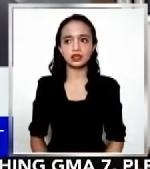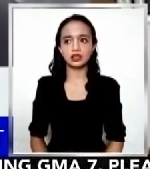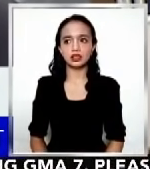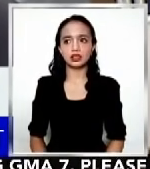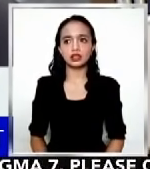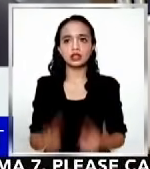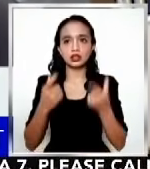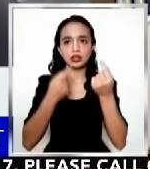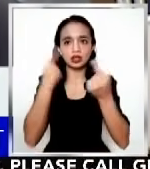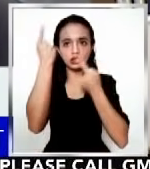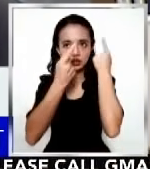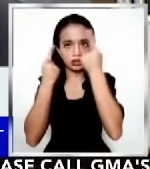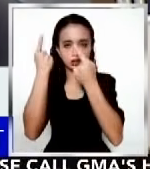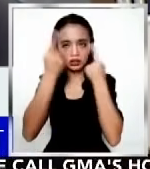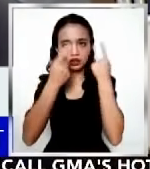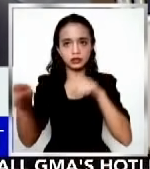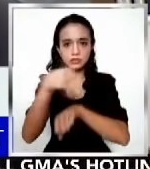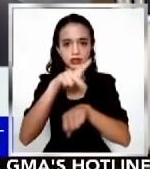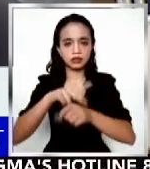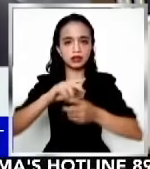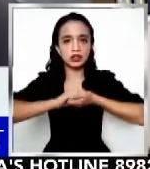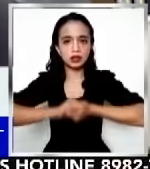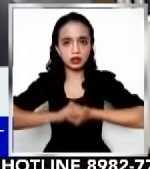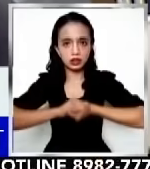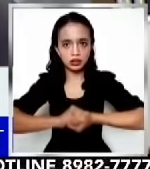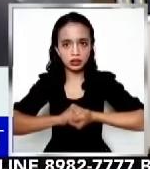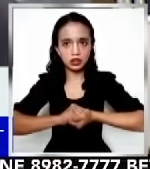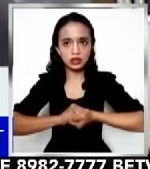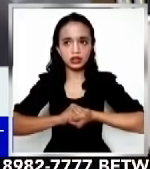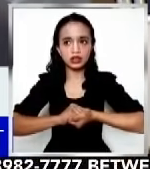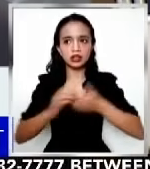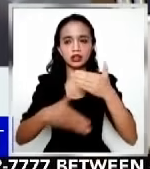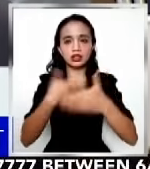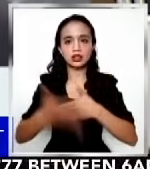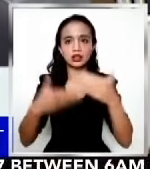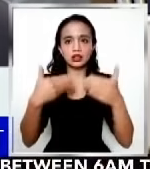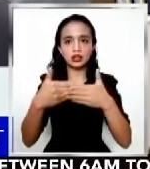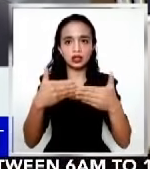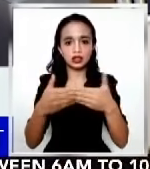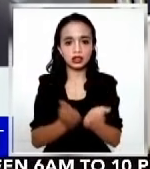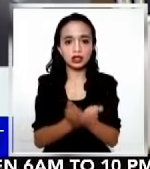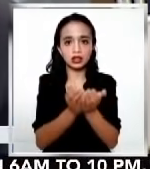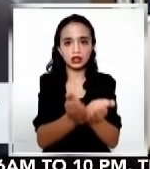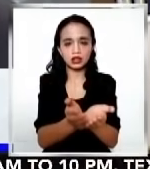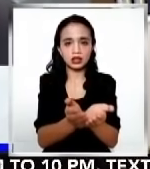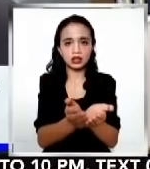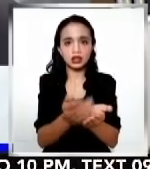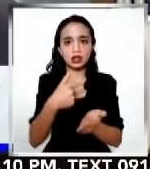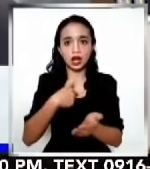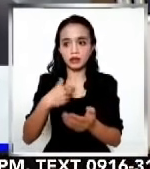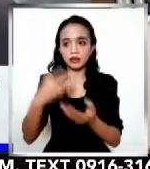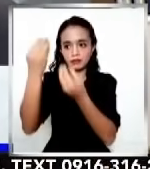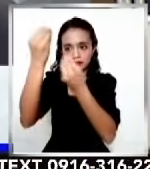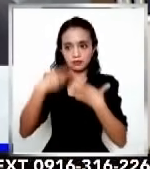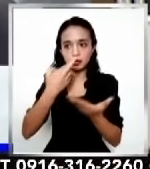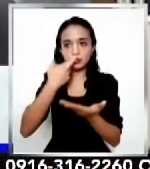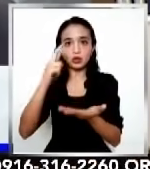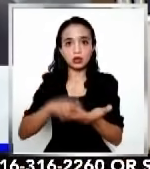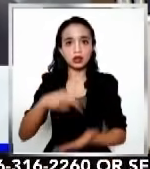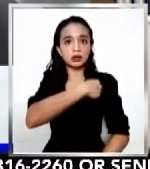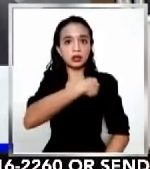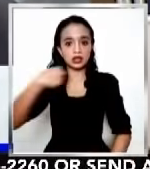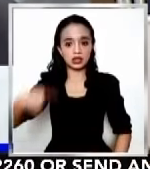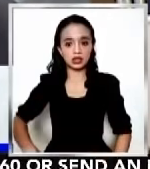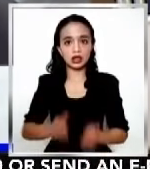near Whitsun Reef. We have seen the reports that vessels have also spread to other parts of the South China